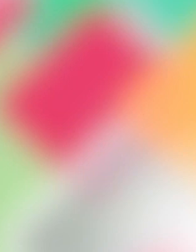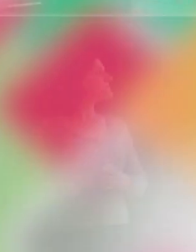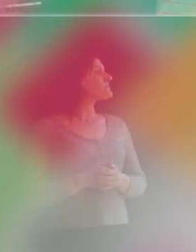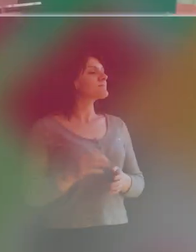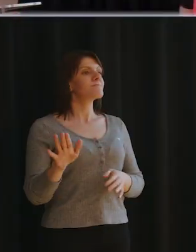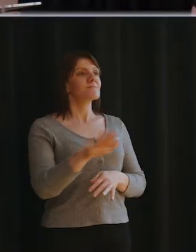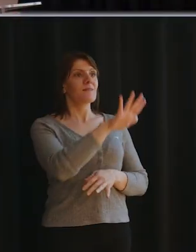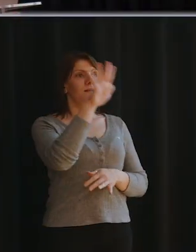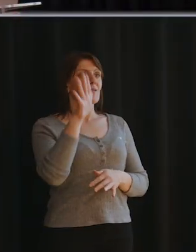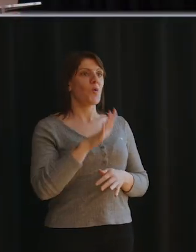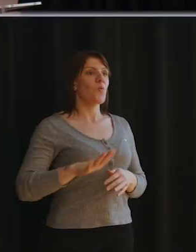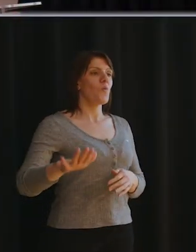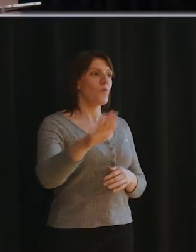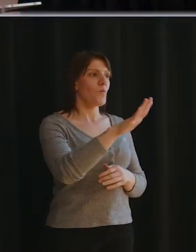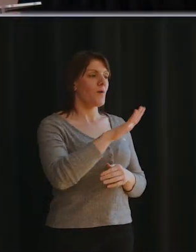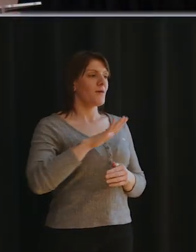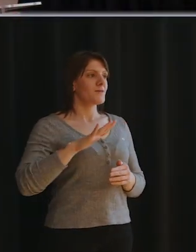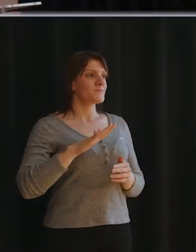Hi everyone.